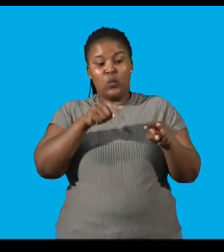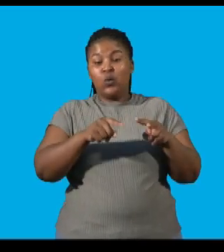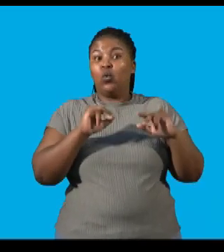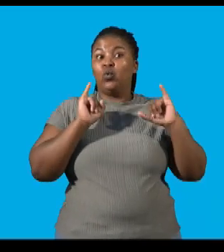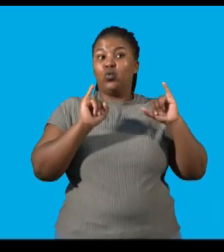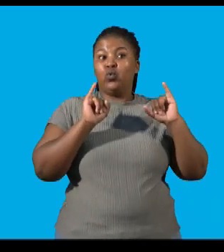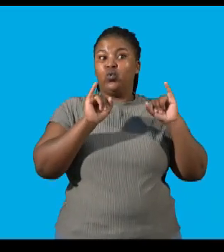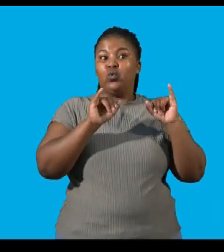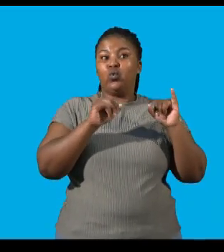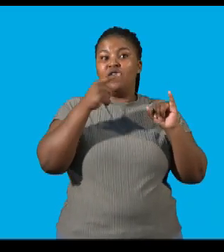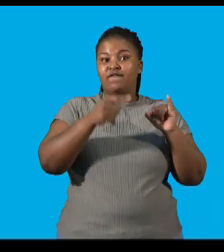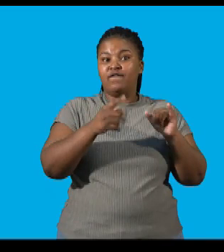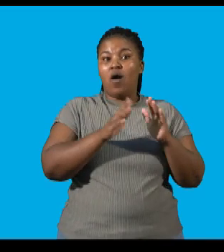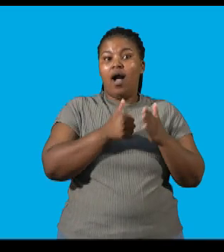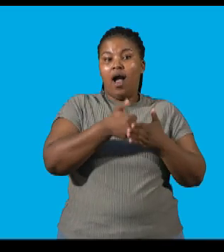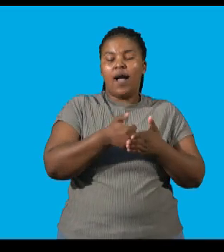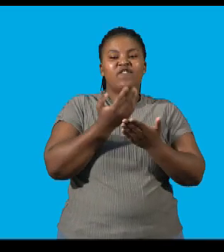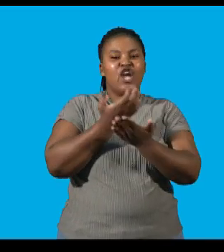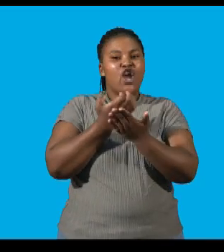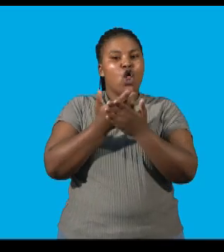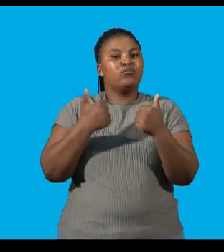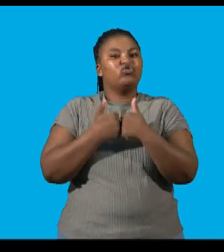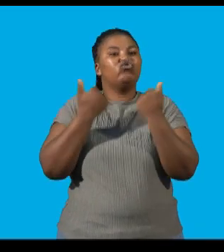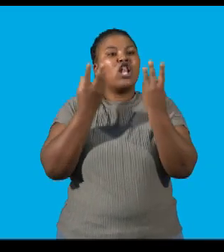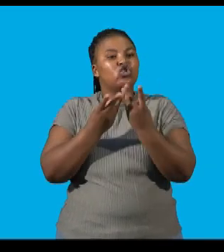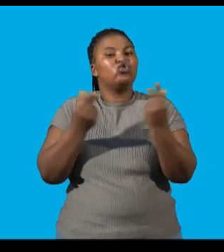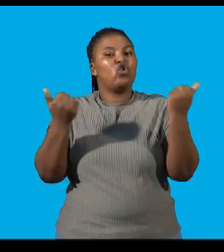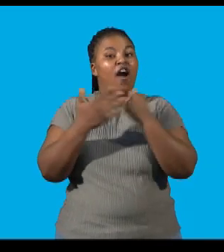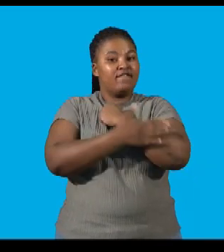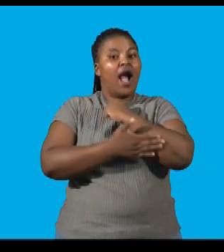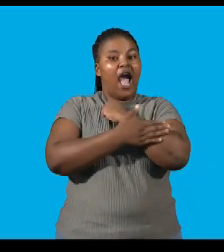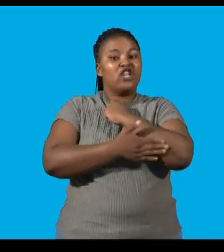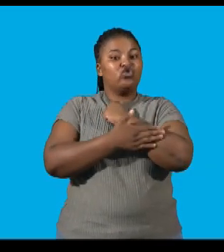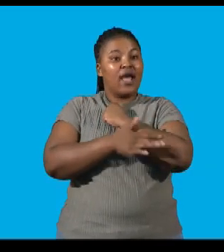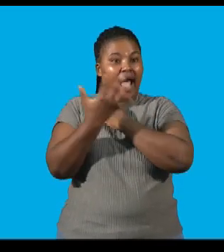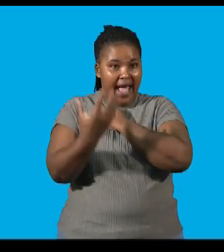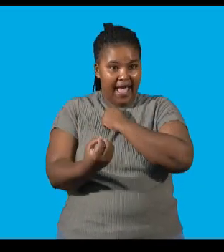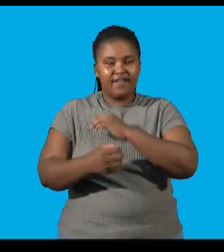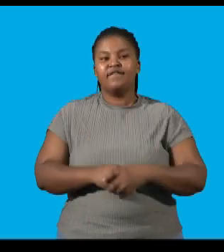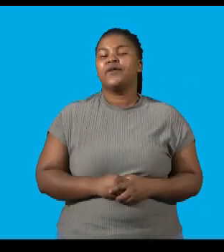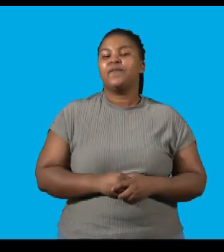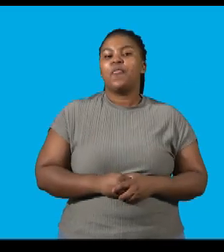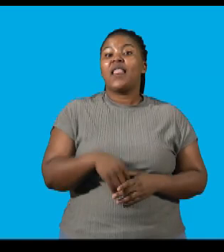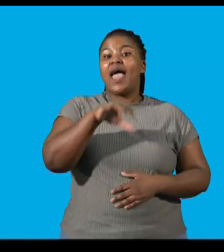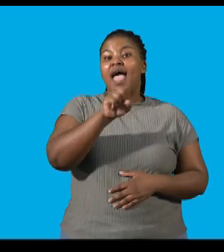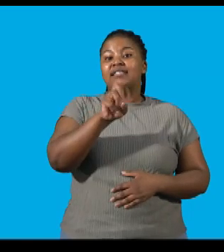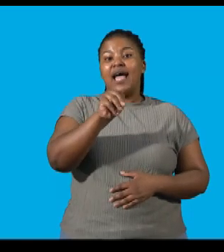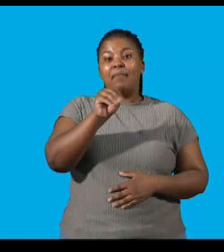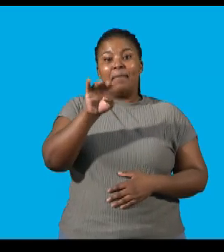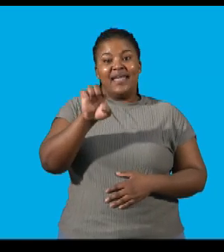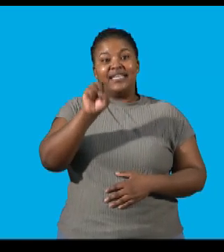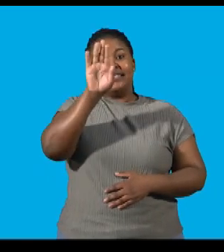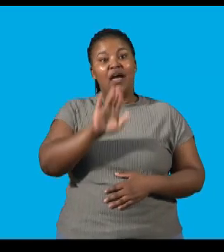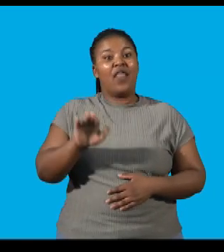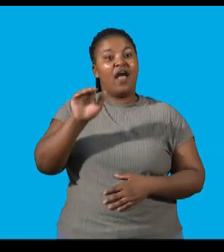critical driving force to alleviate some economic challenges that the country faces. SMMEs in South